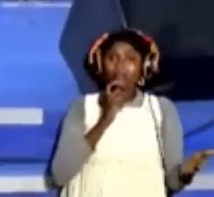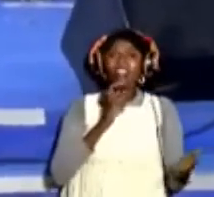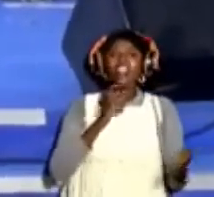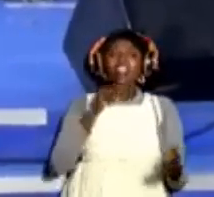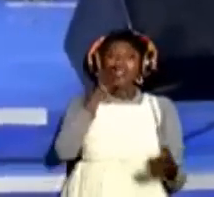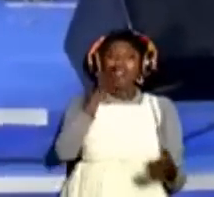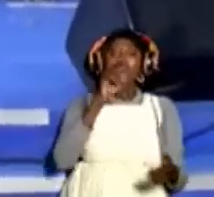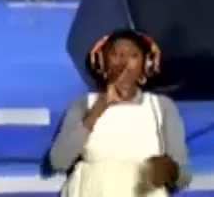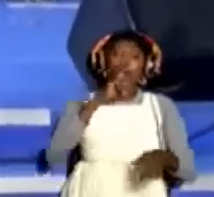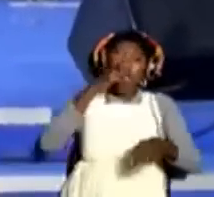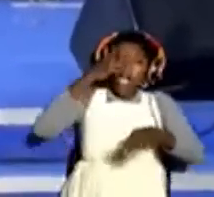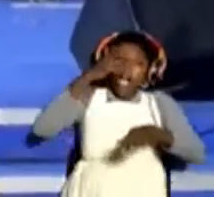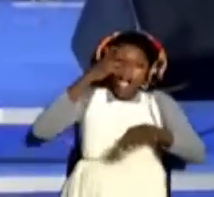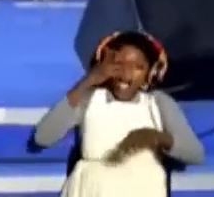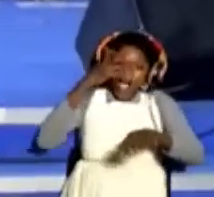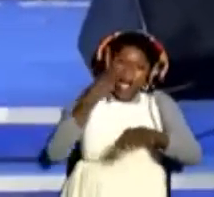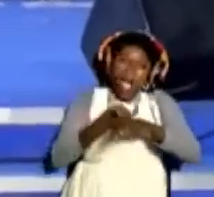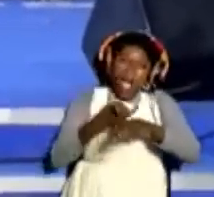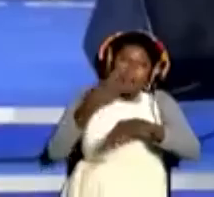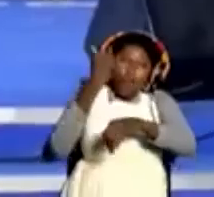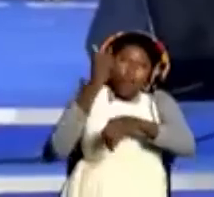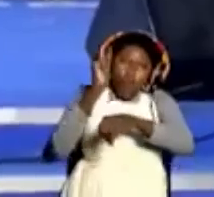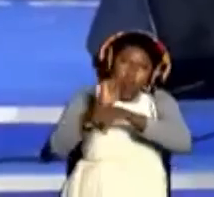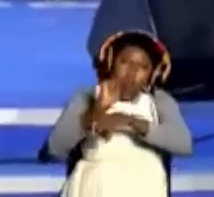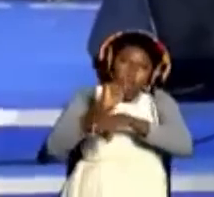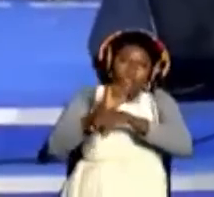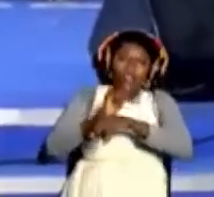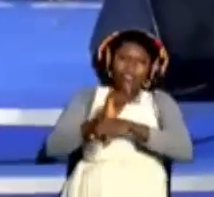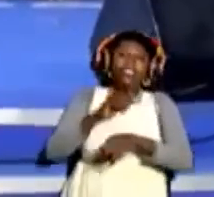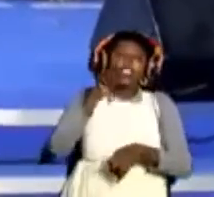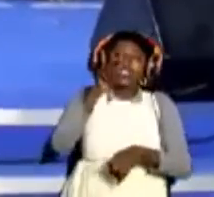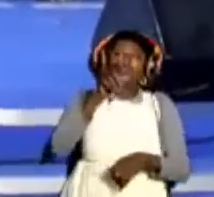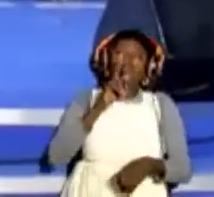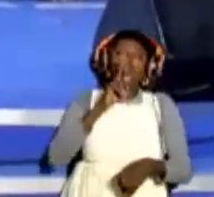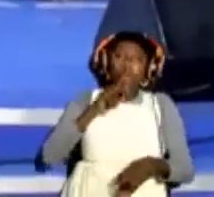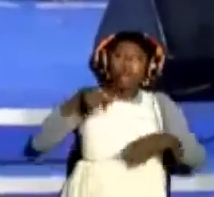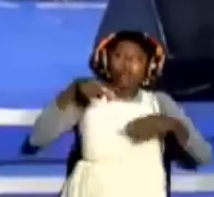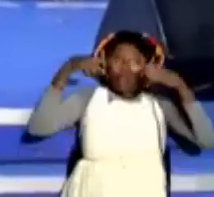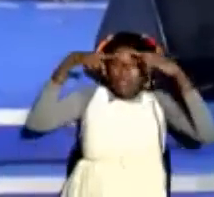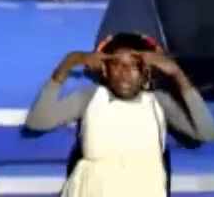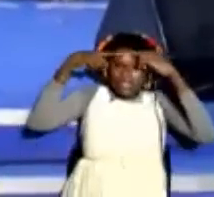Be hardworking. Be deliberate